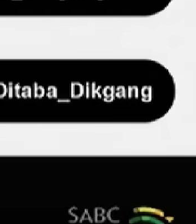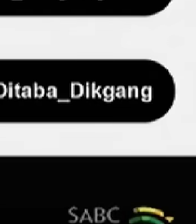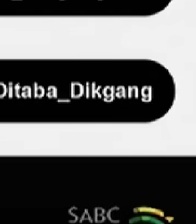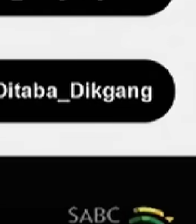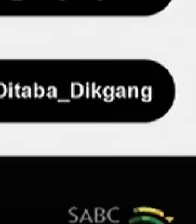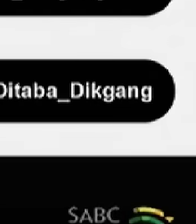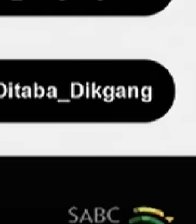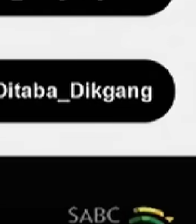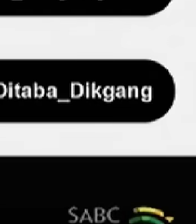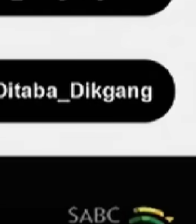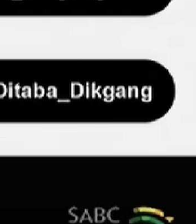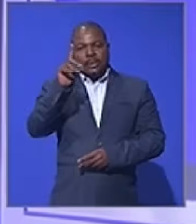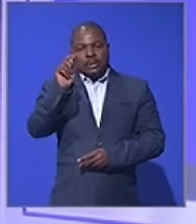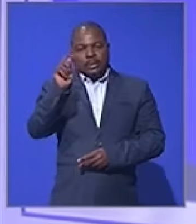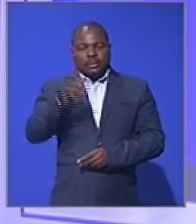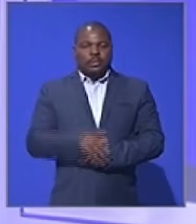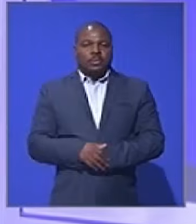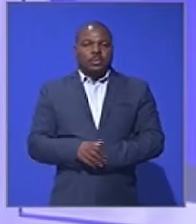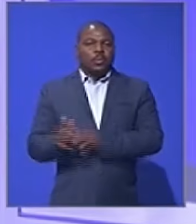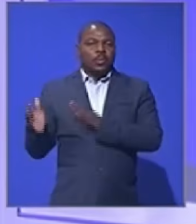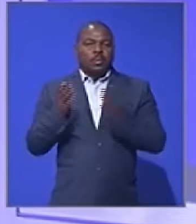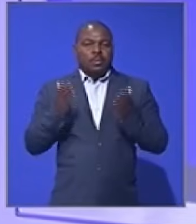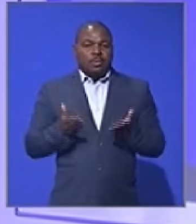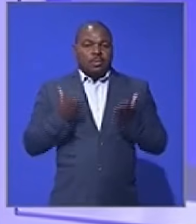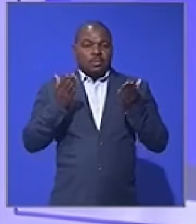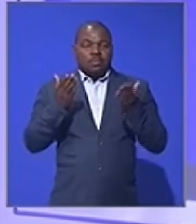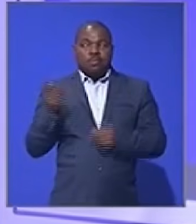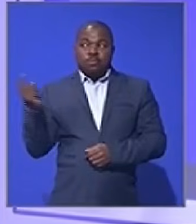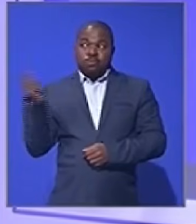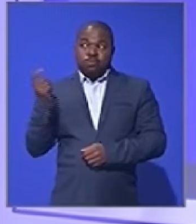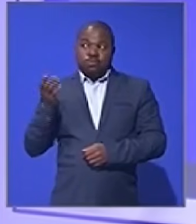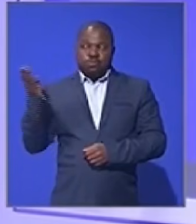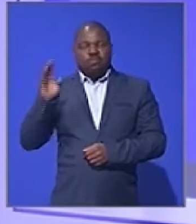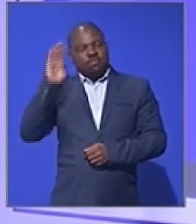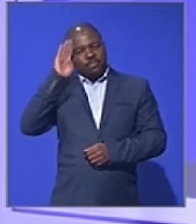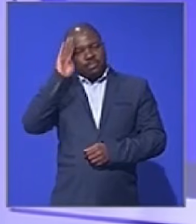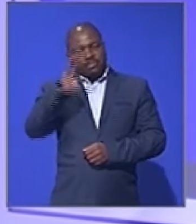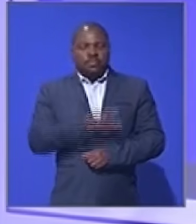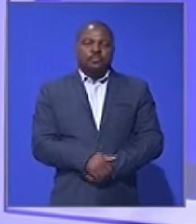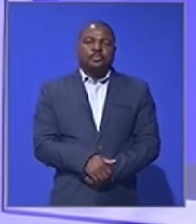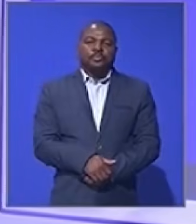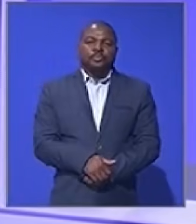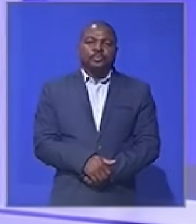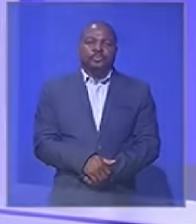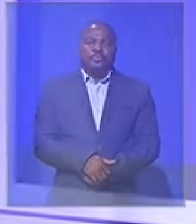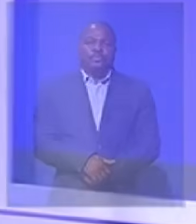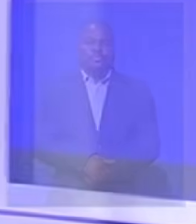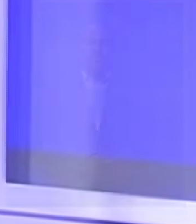SABC2 le DTT. Go latela kakanyo ya maemo a boso, thobela.